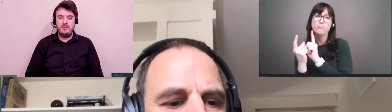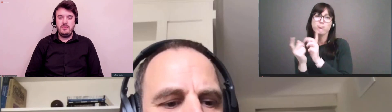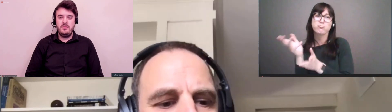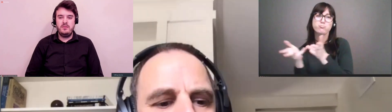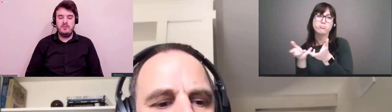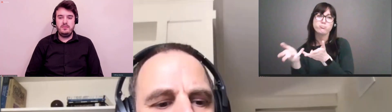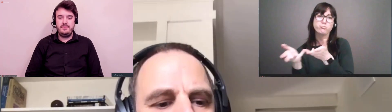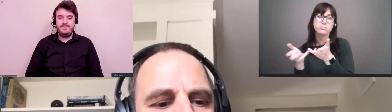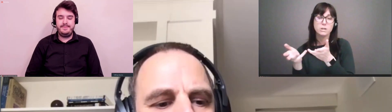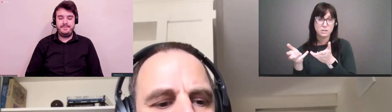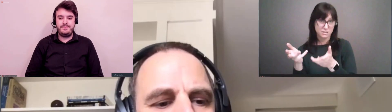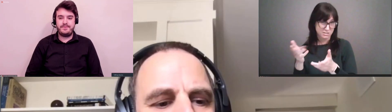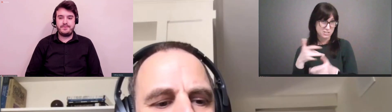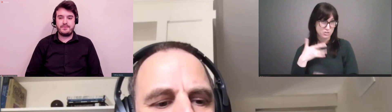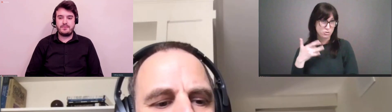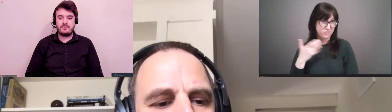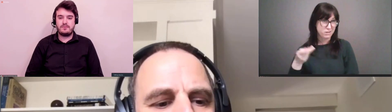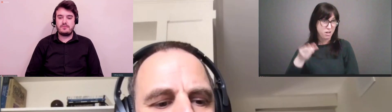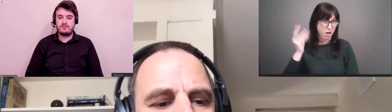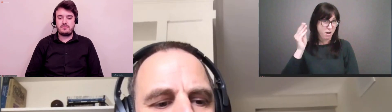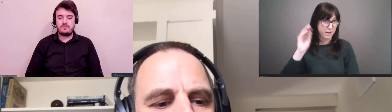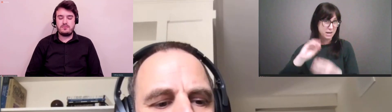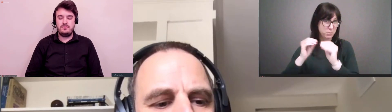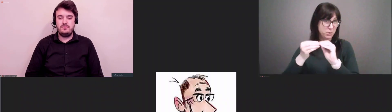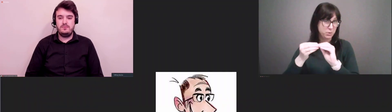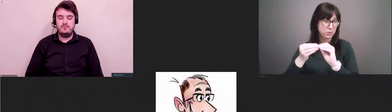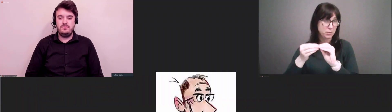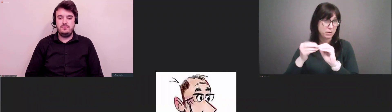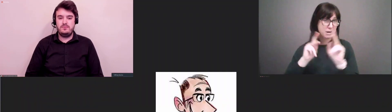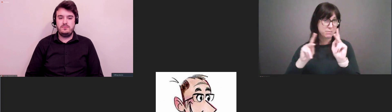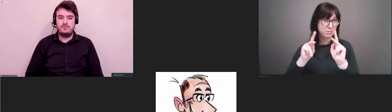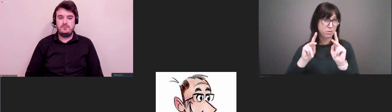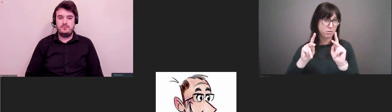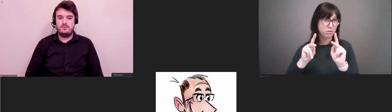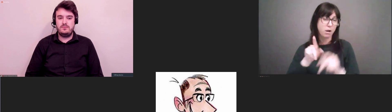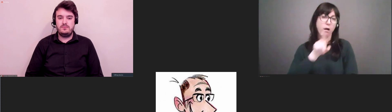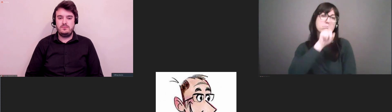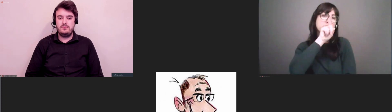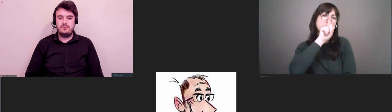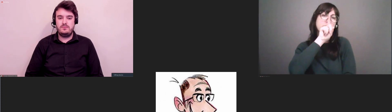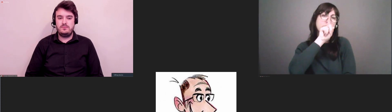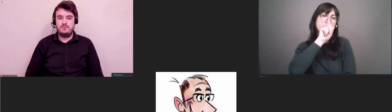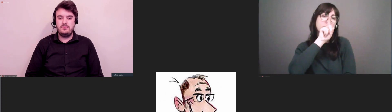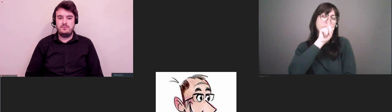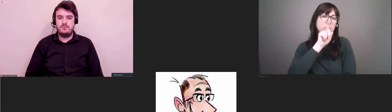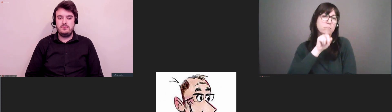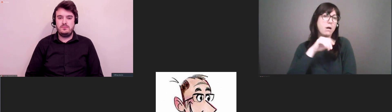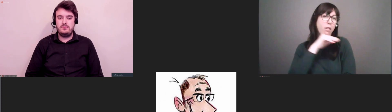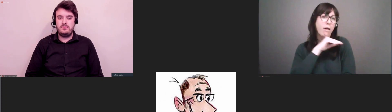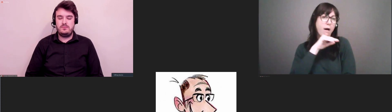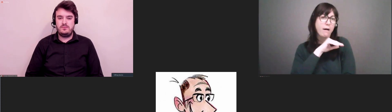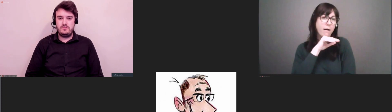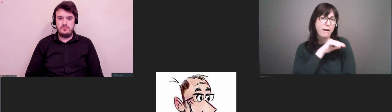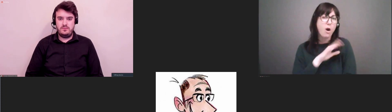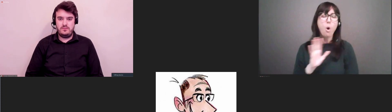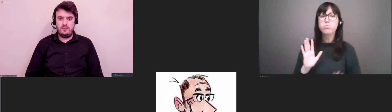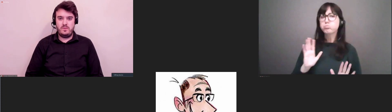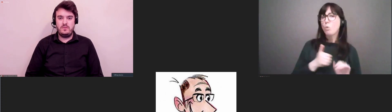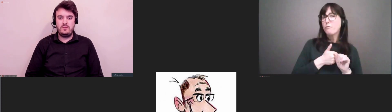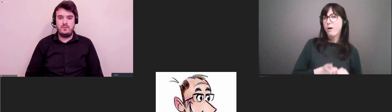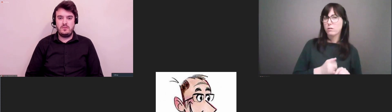a large number that are not declaring that they are engaging in that kind of behavior?